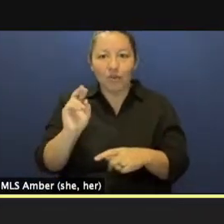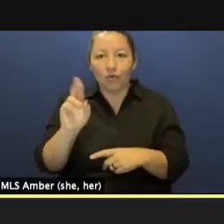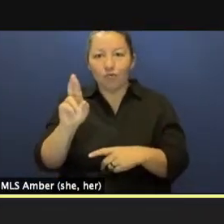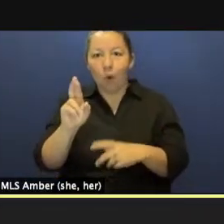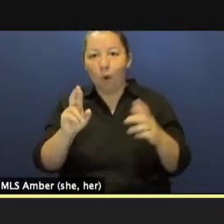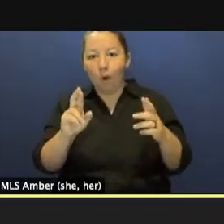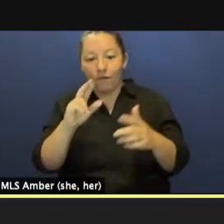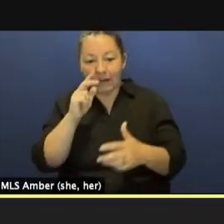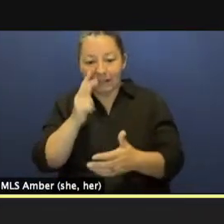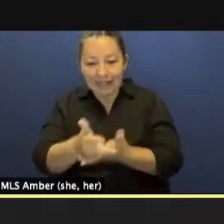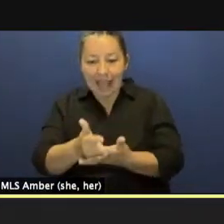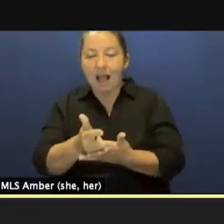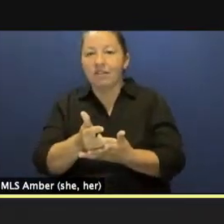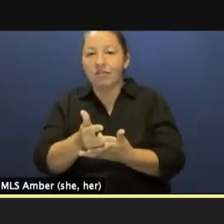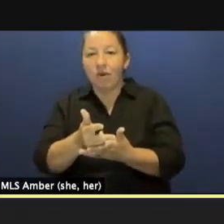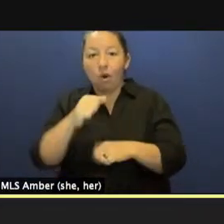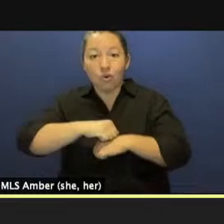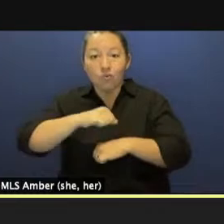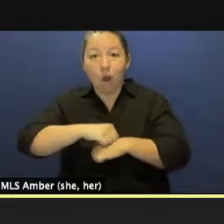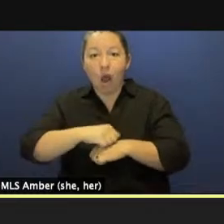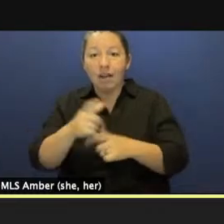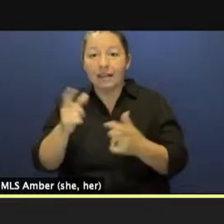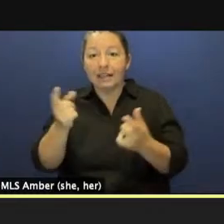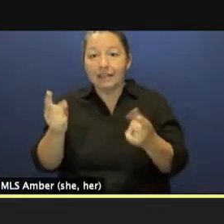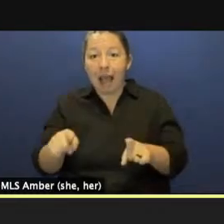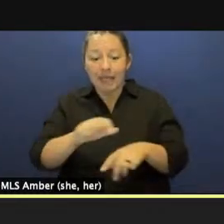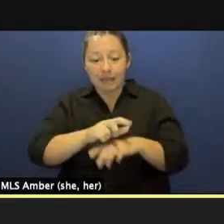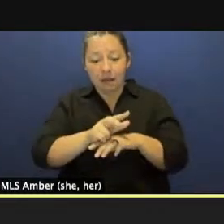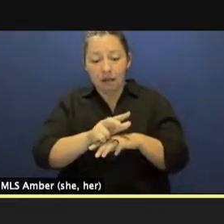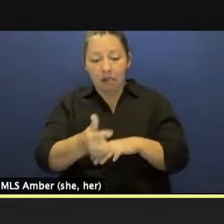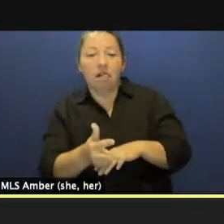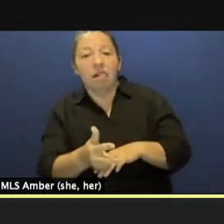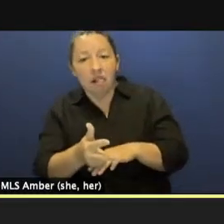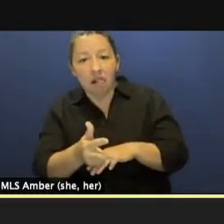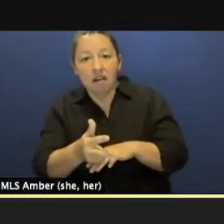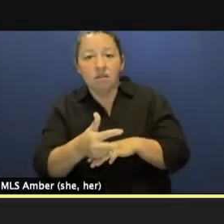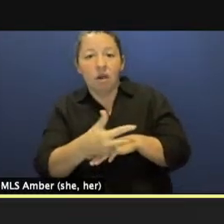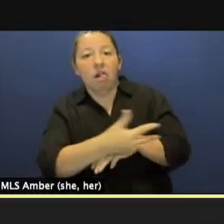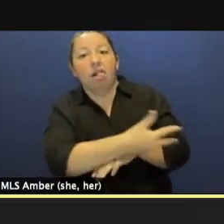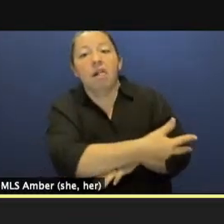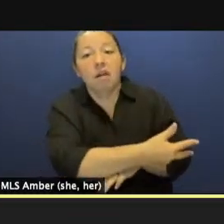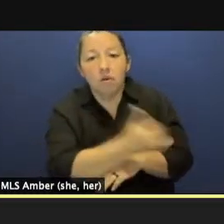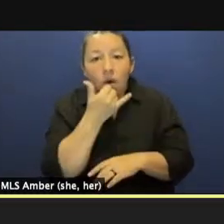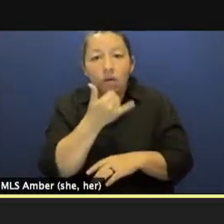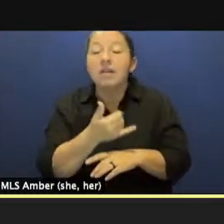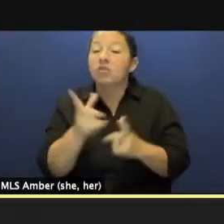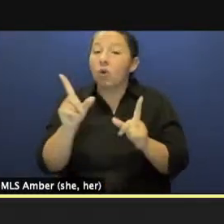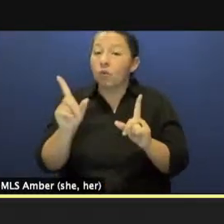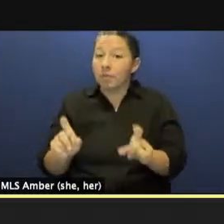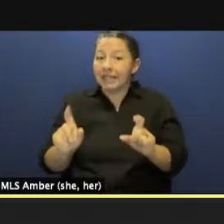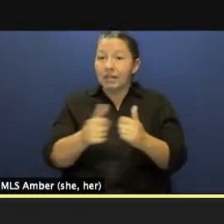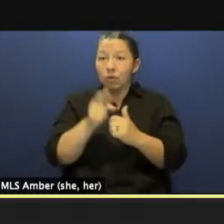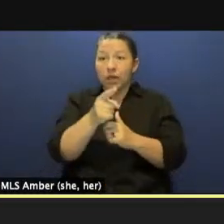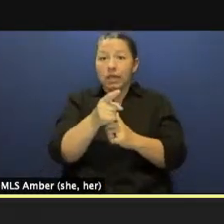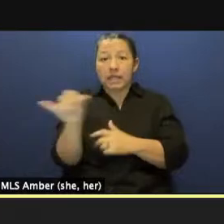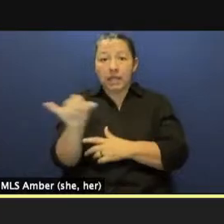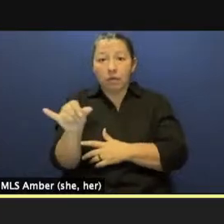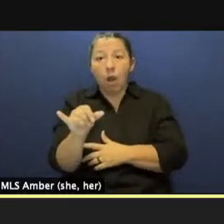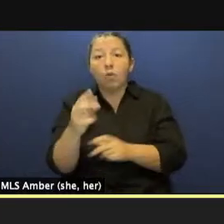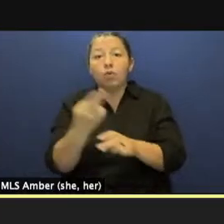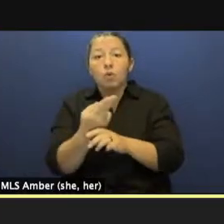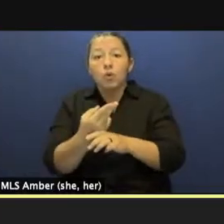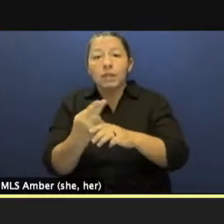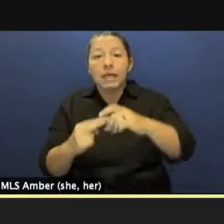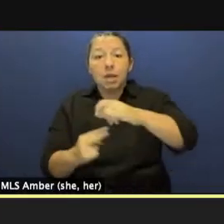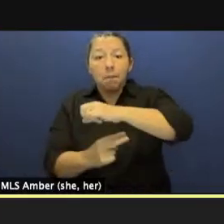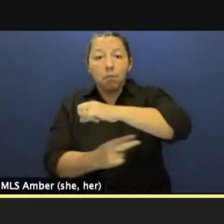exit means. And so we've been doing testing with this as well, both with rigid suspension, meaning we're